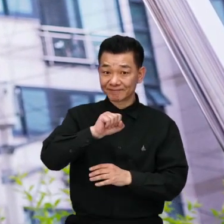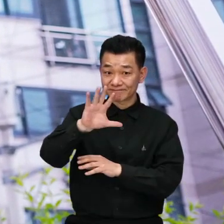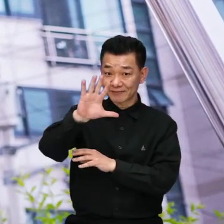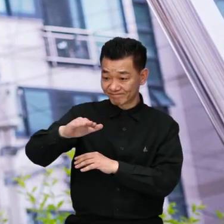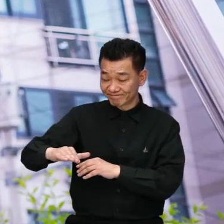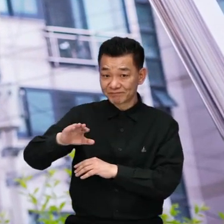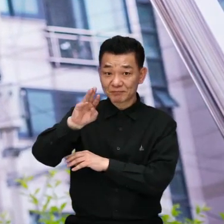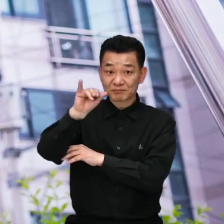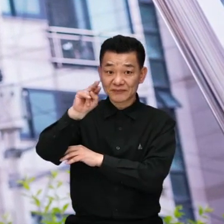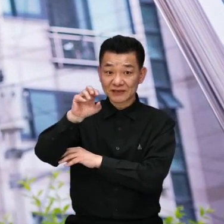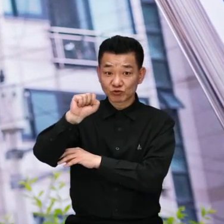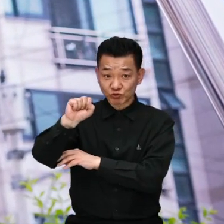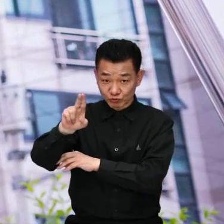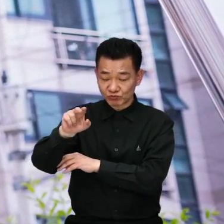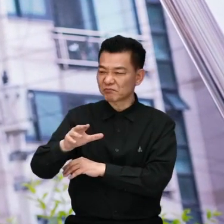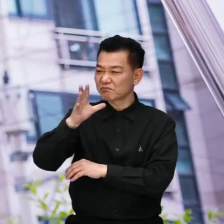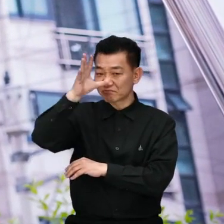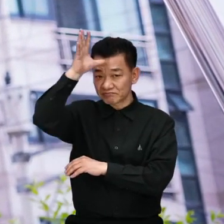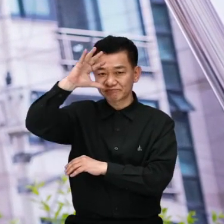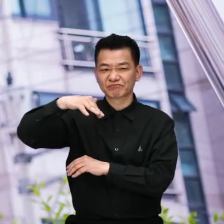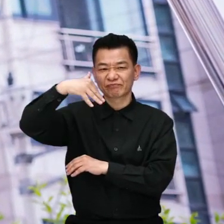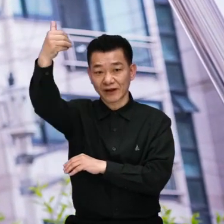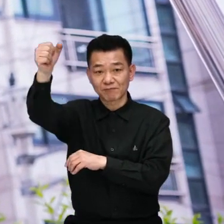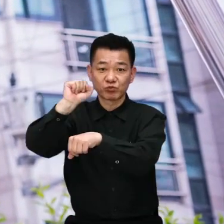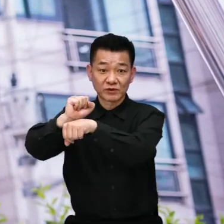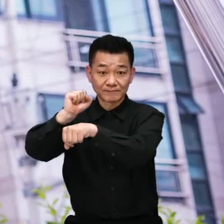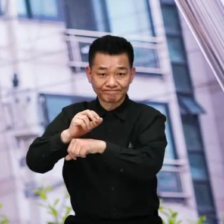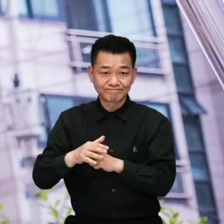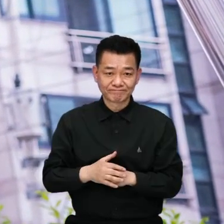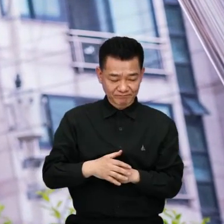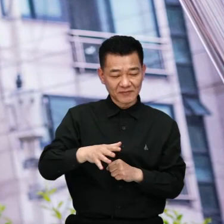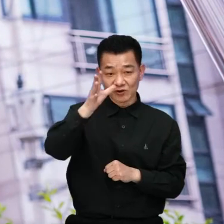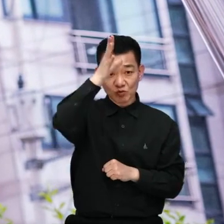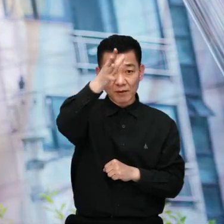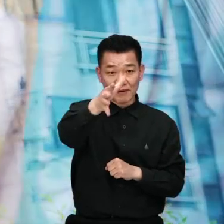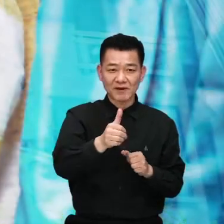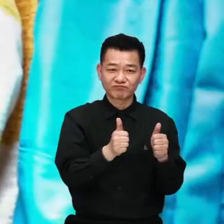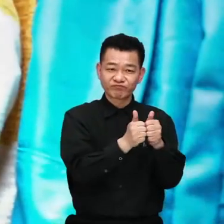5-year-old Minsu spends time with his grandfather when his parents go to work.